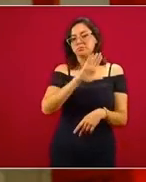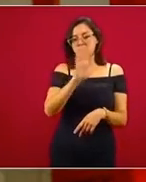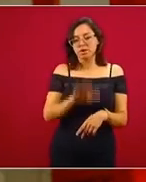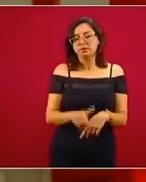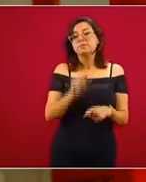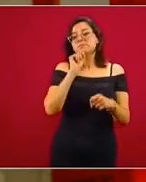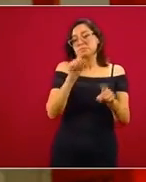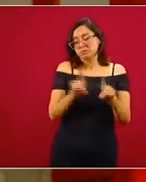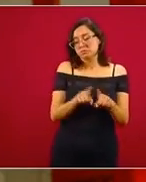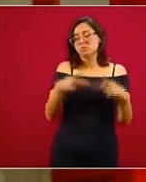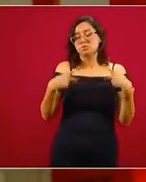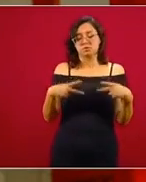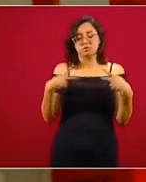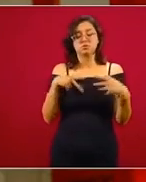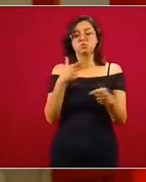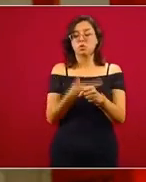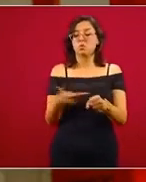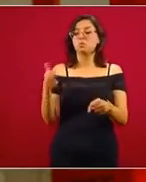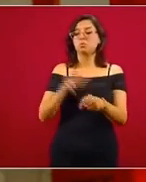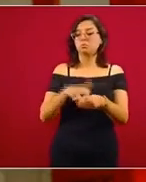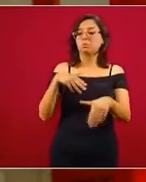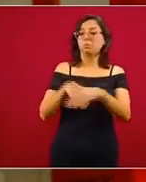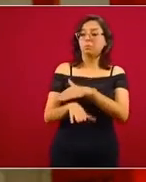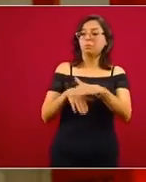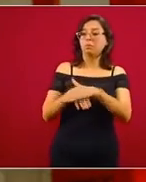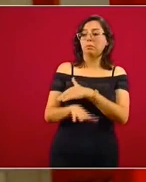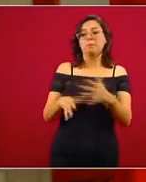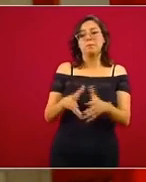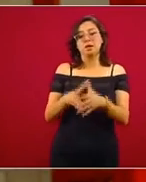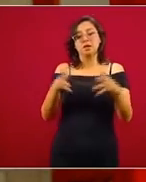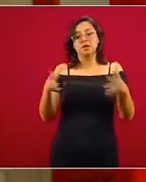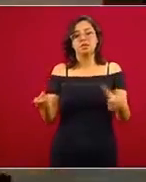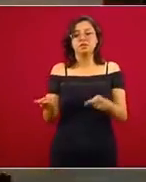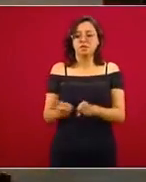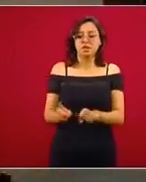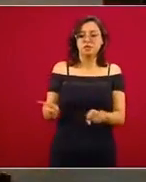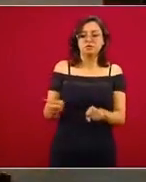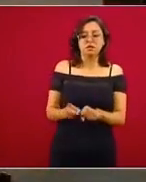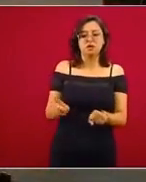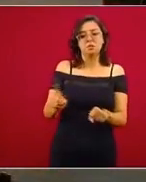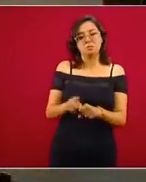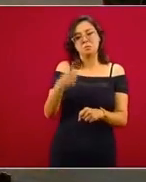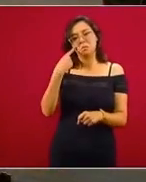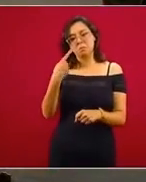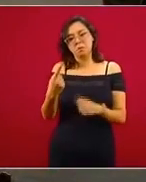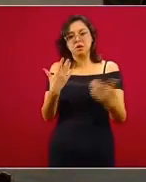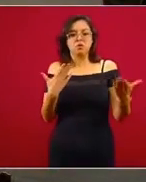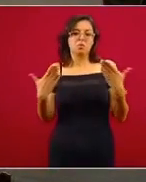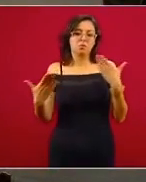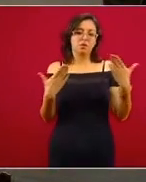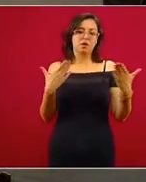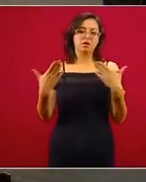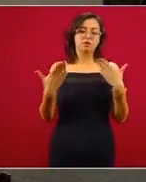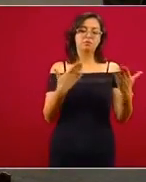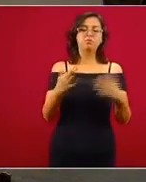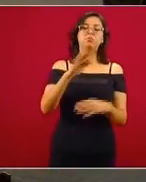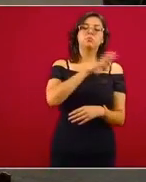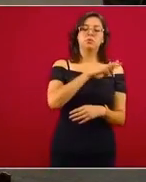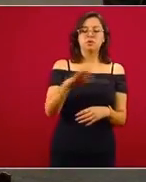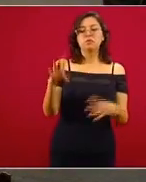diseases, and of course the highest occupancy rates. So all of these data